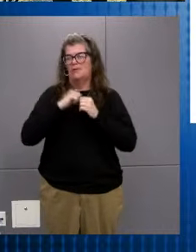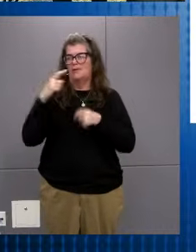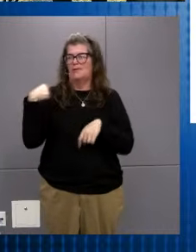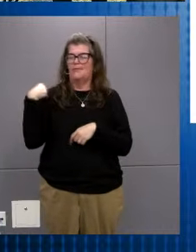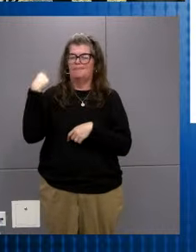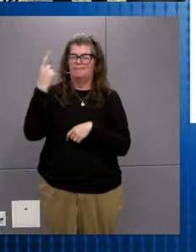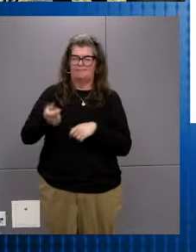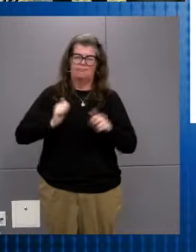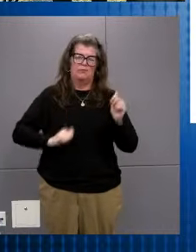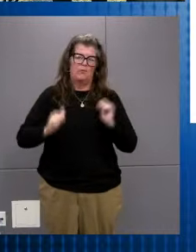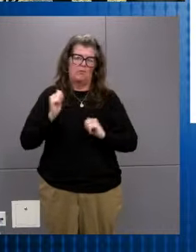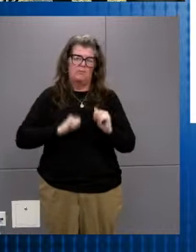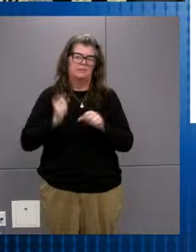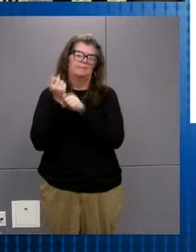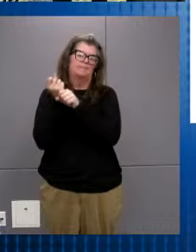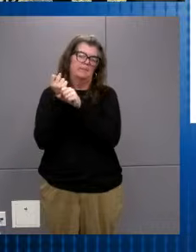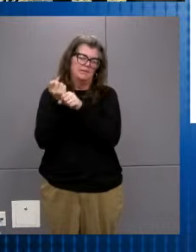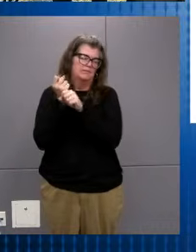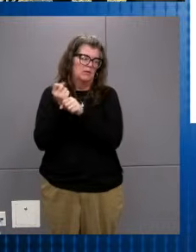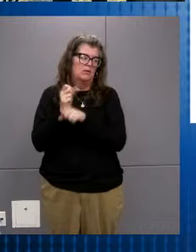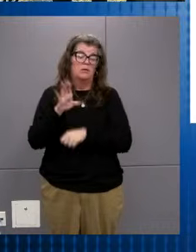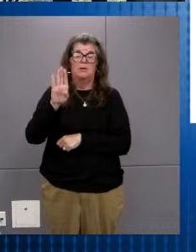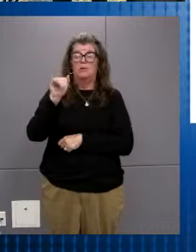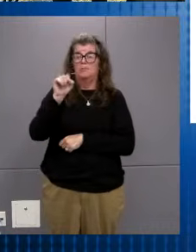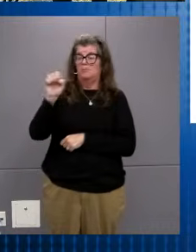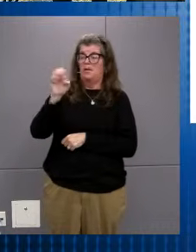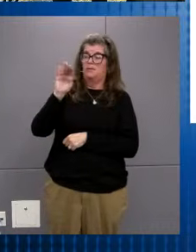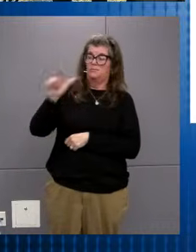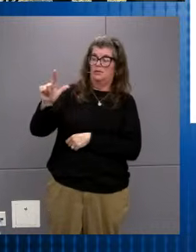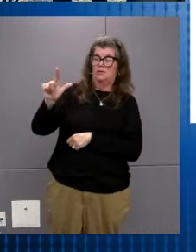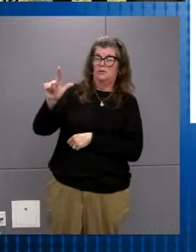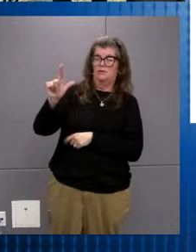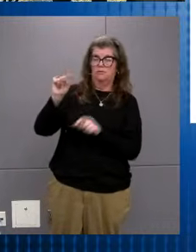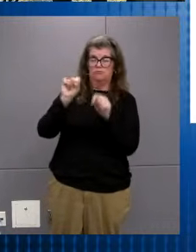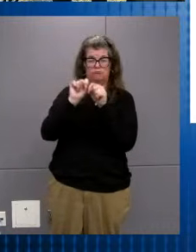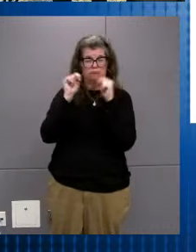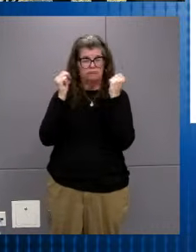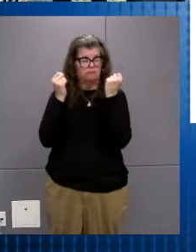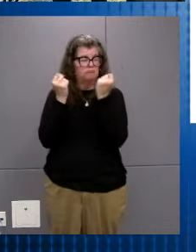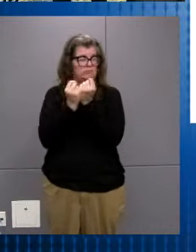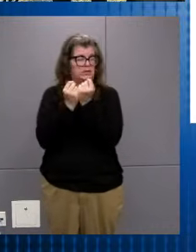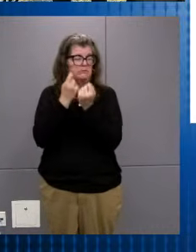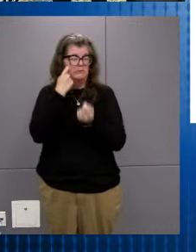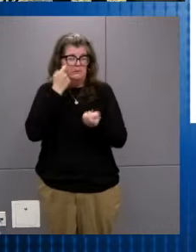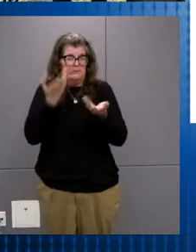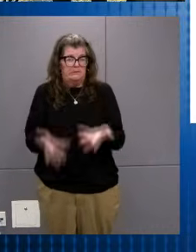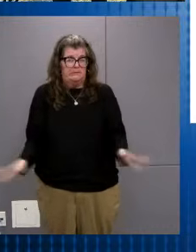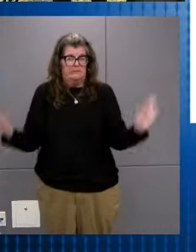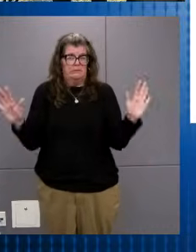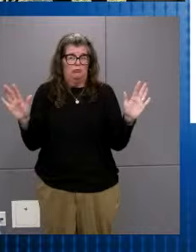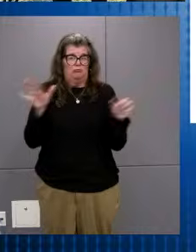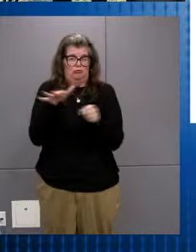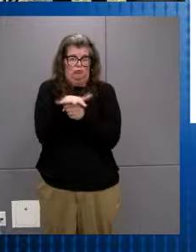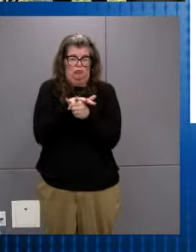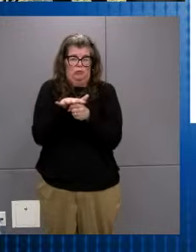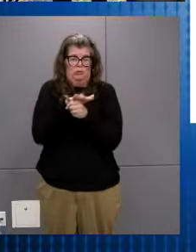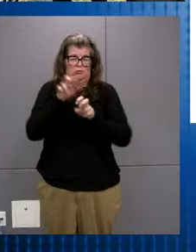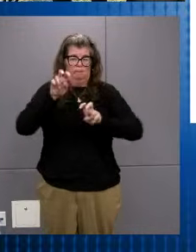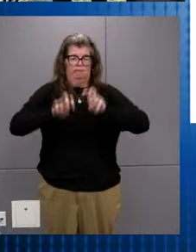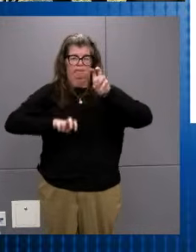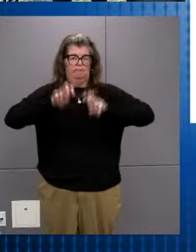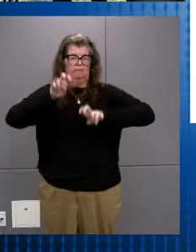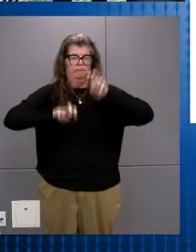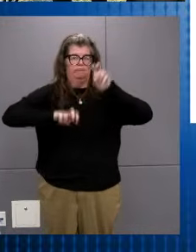with their performance this year. Our baseball team just concluded their regional tournament, and it's